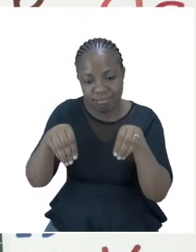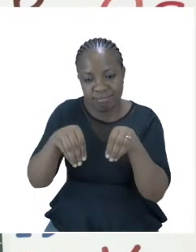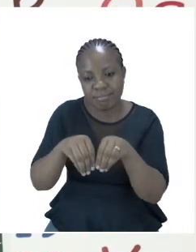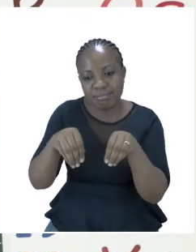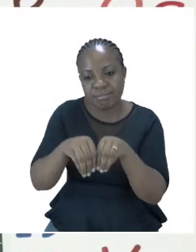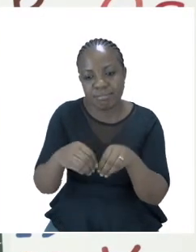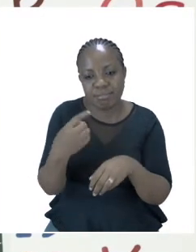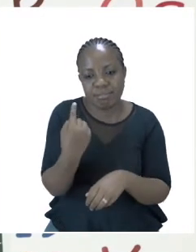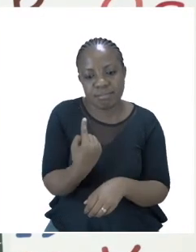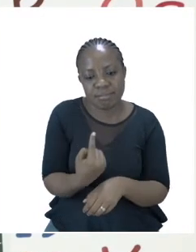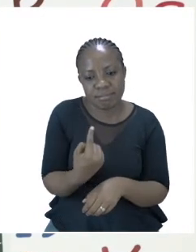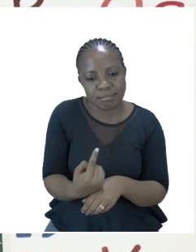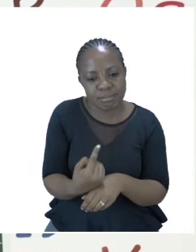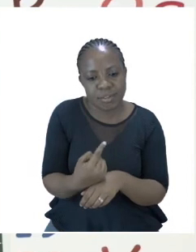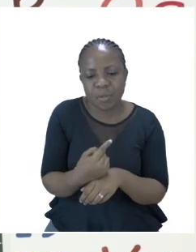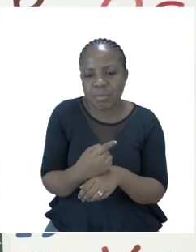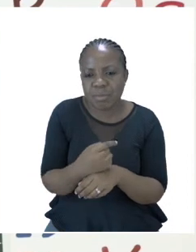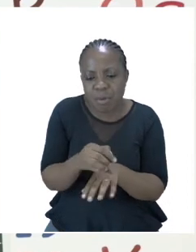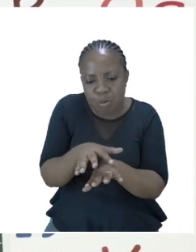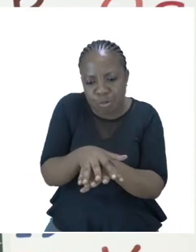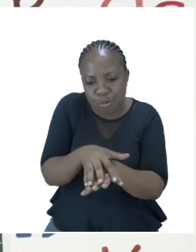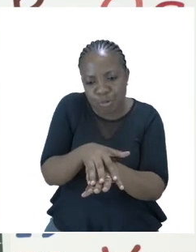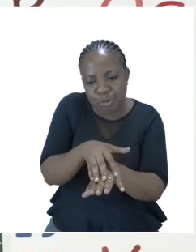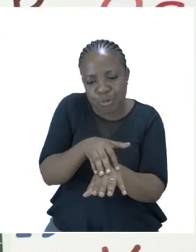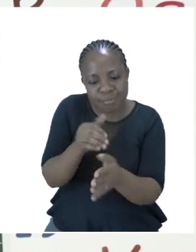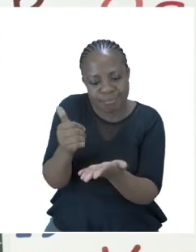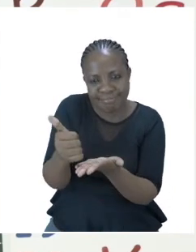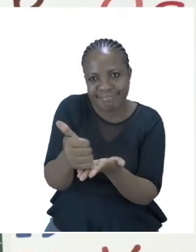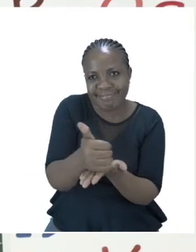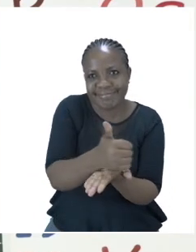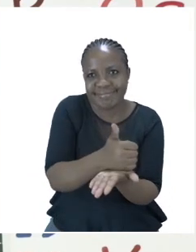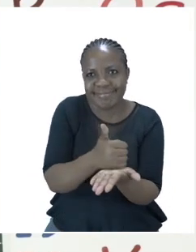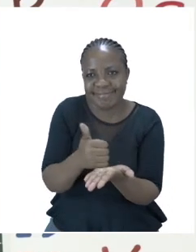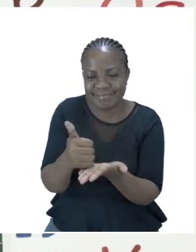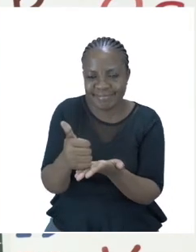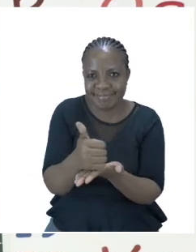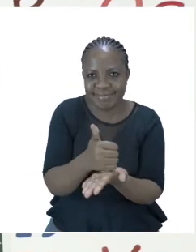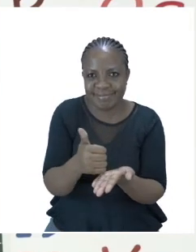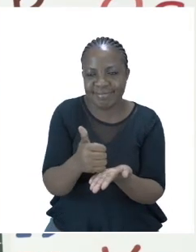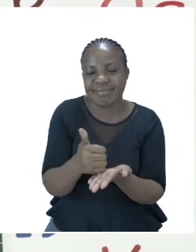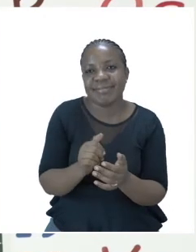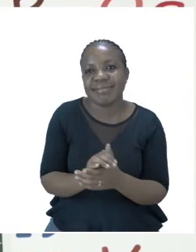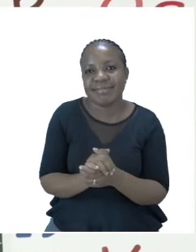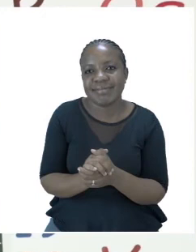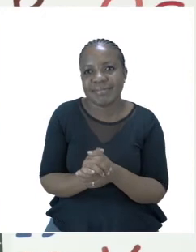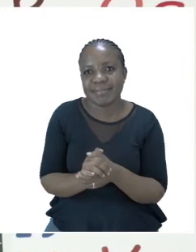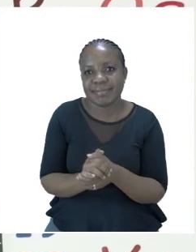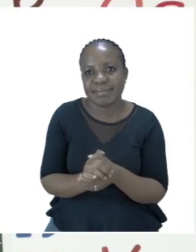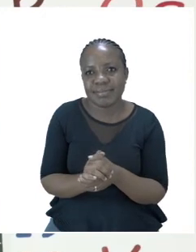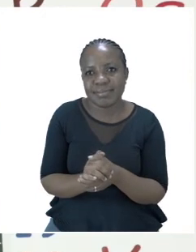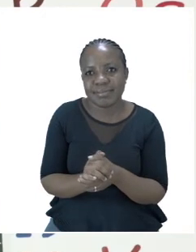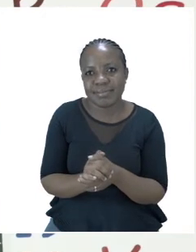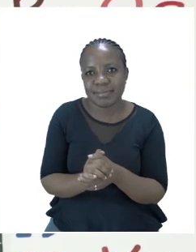Remember, take your time when you're doing this. And make sure your work is neat. Let's